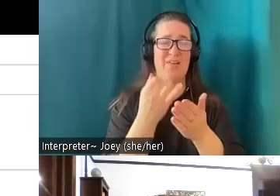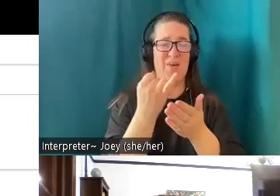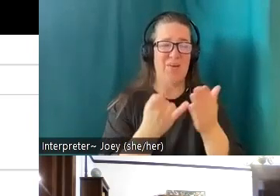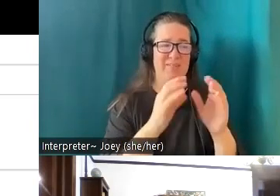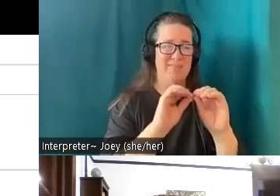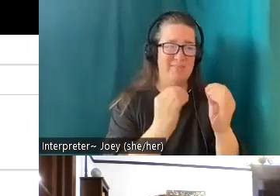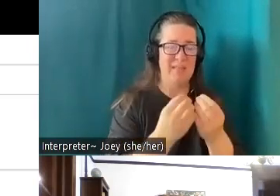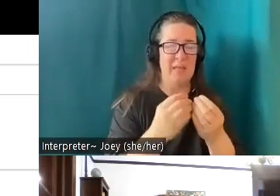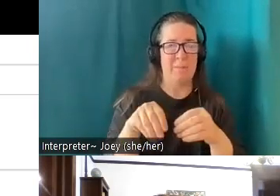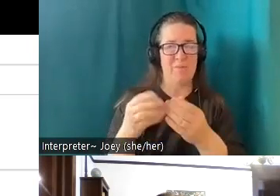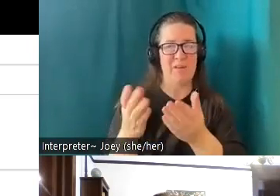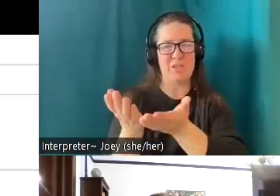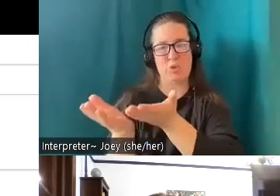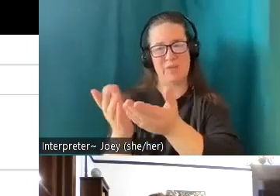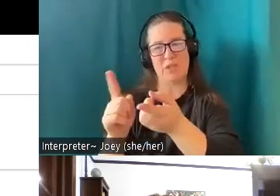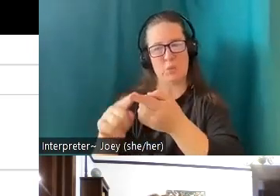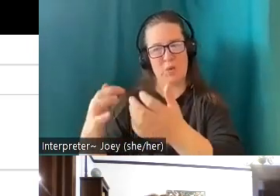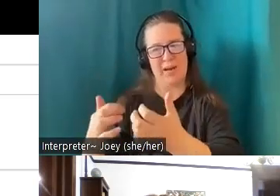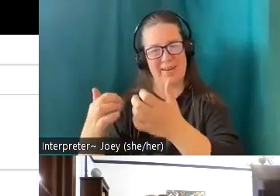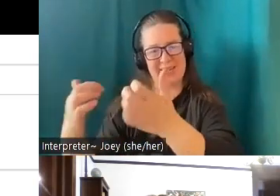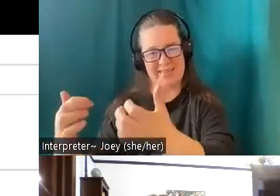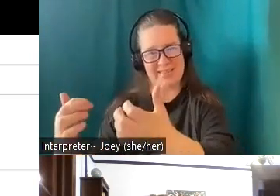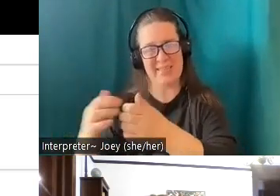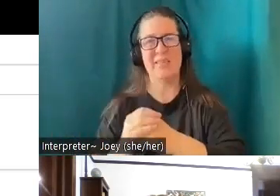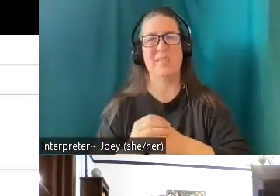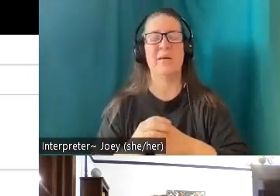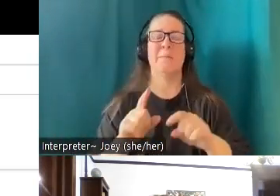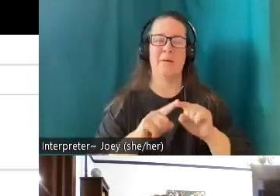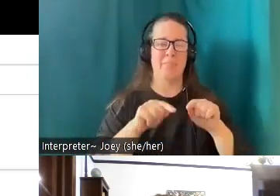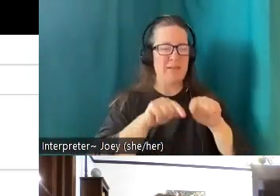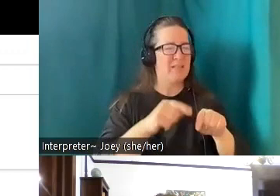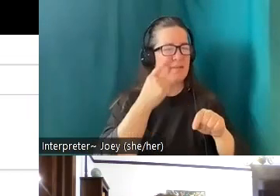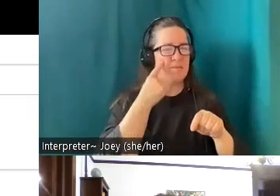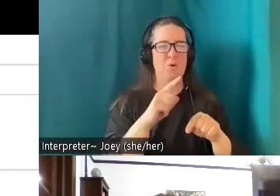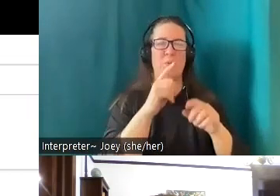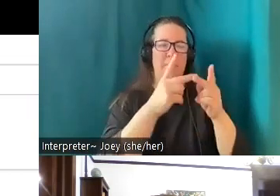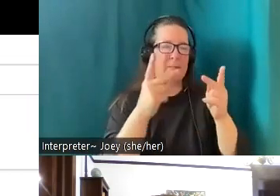that this is for organizations that don't primarily produce art, they support the arts sector.